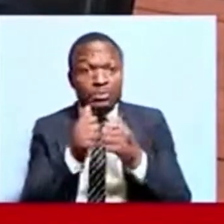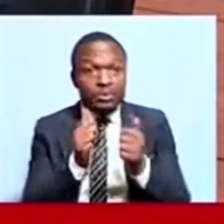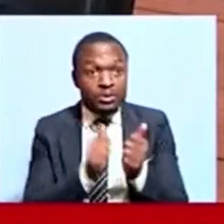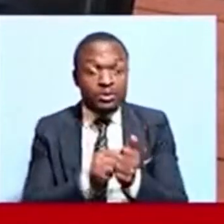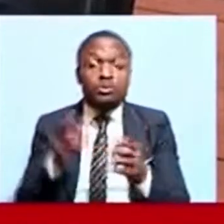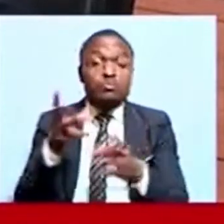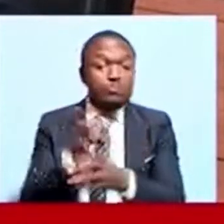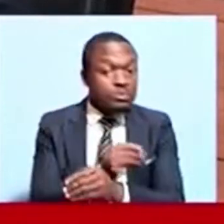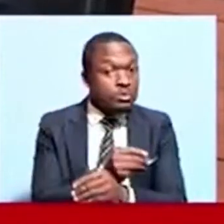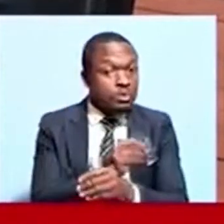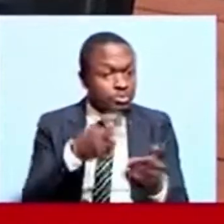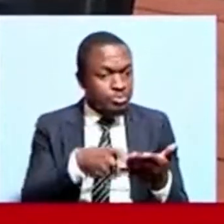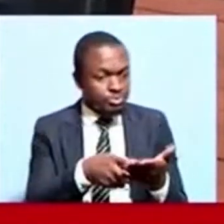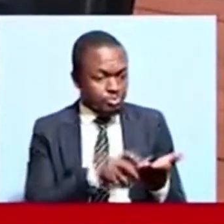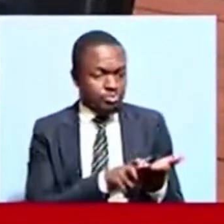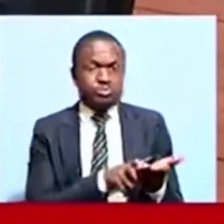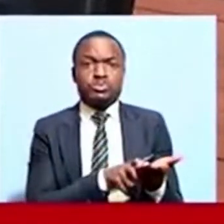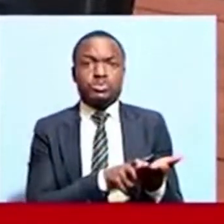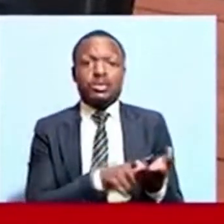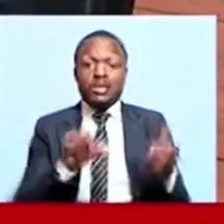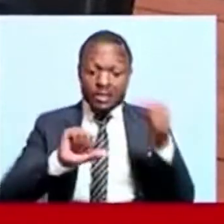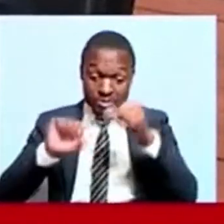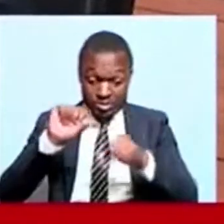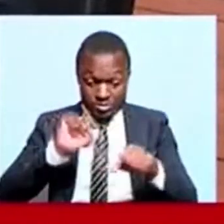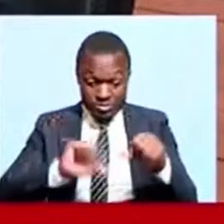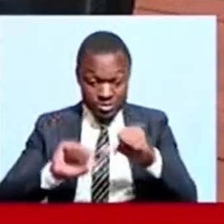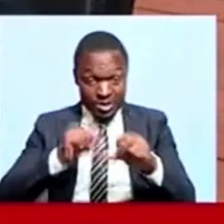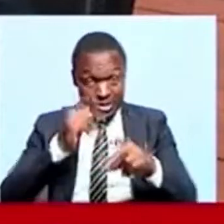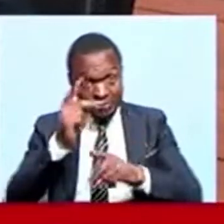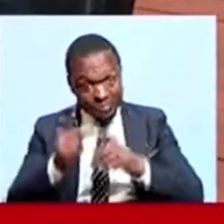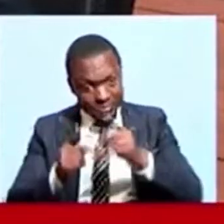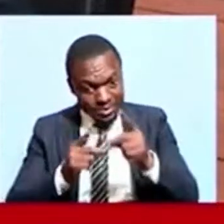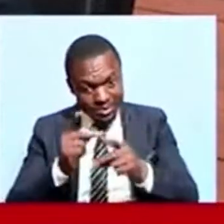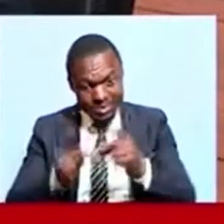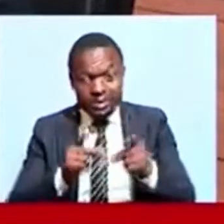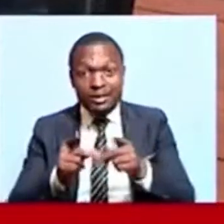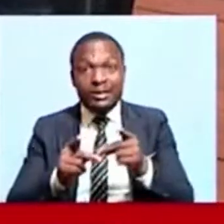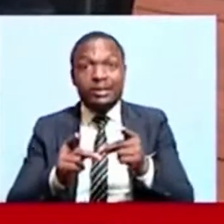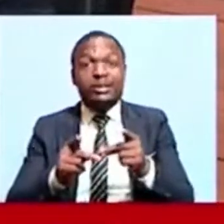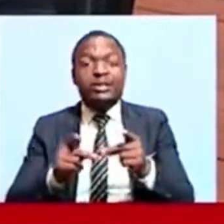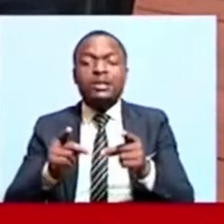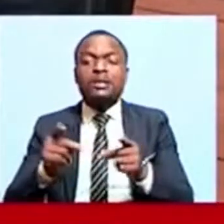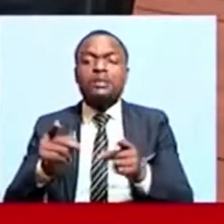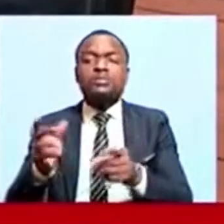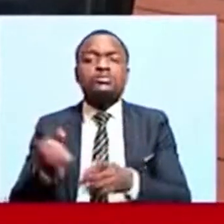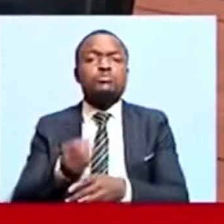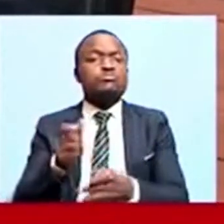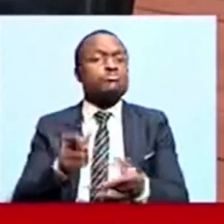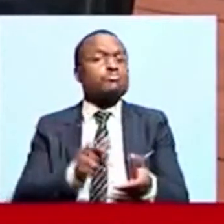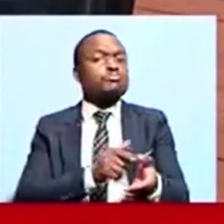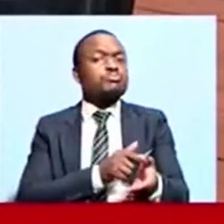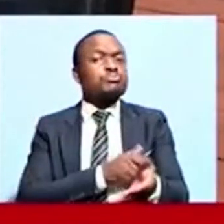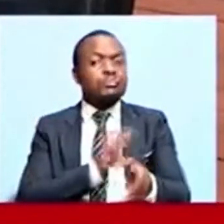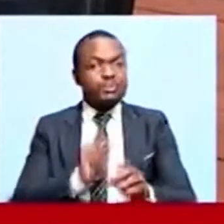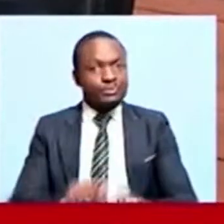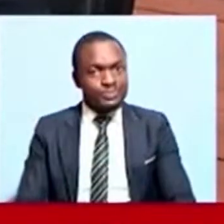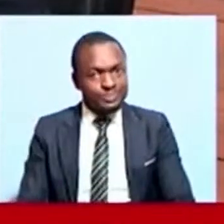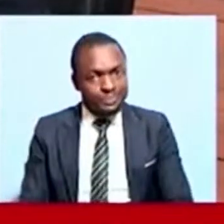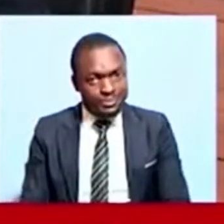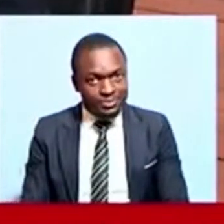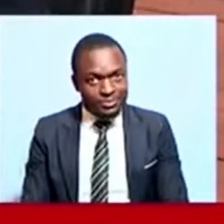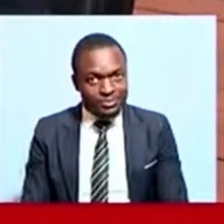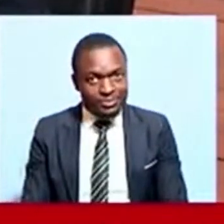missing vouchers, the audit is a process. They take long, Chair. And